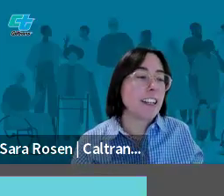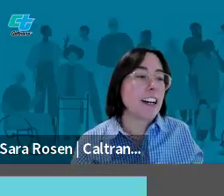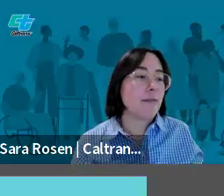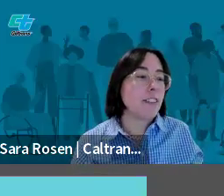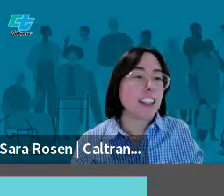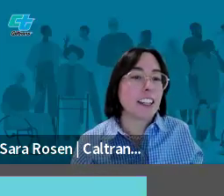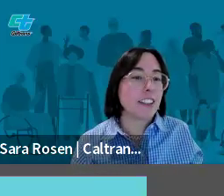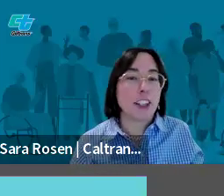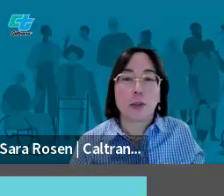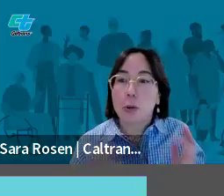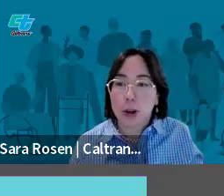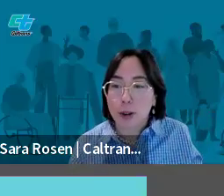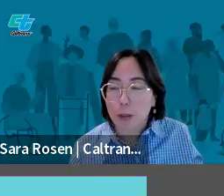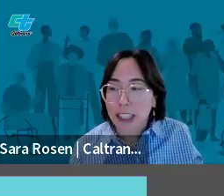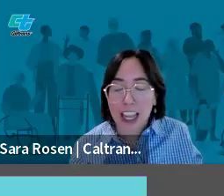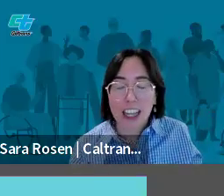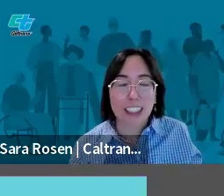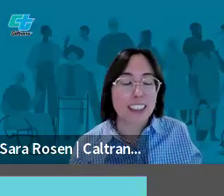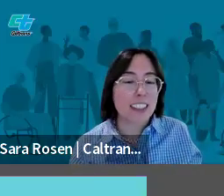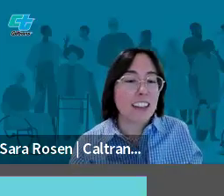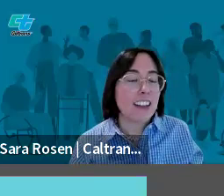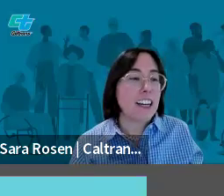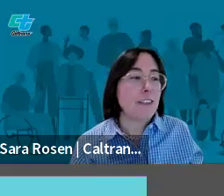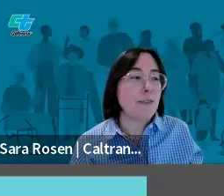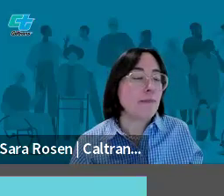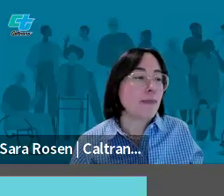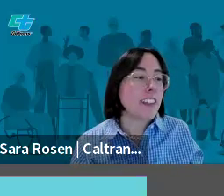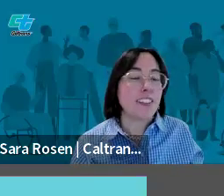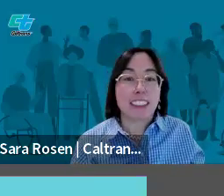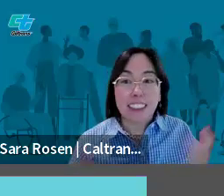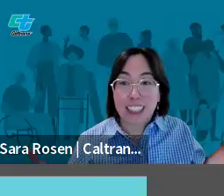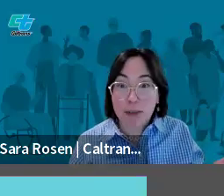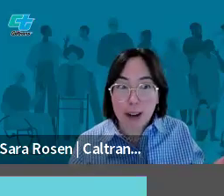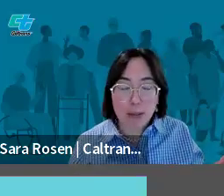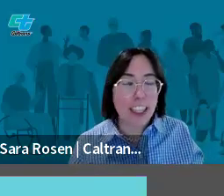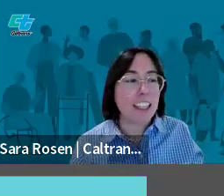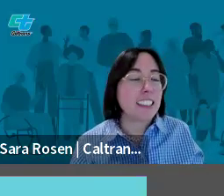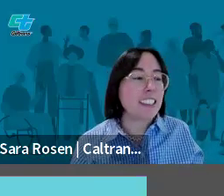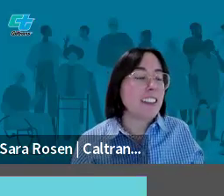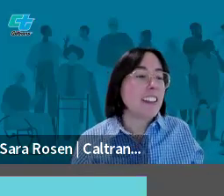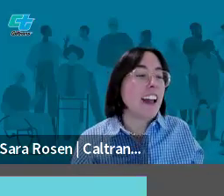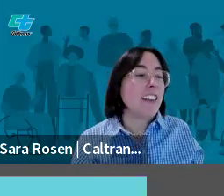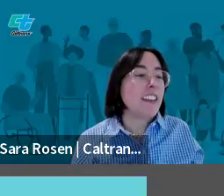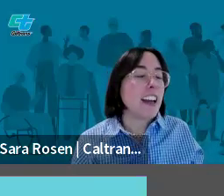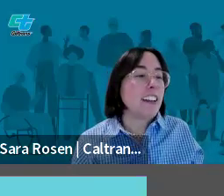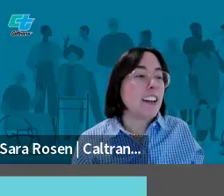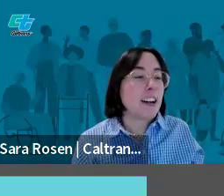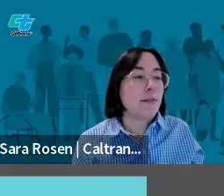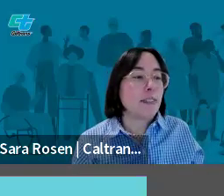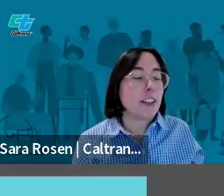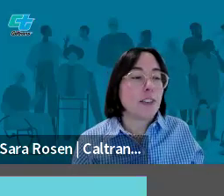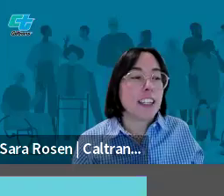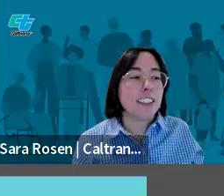Caltrans. Think like, corridor plans, even statewide plans. And